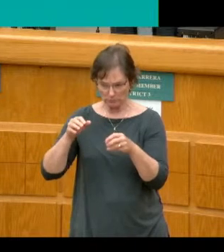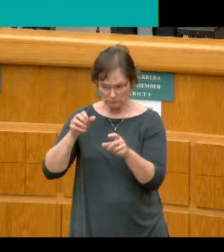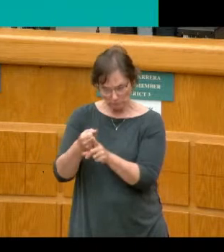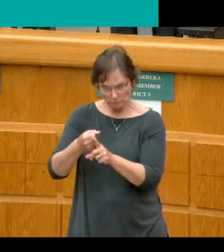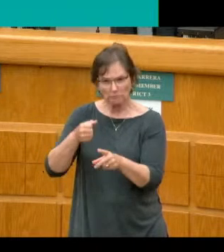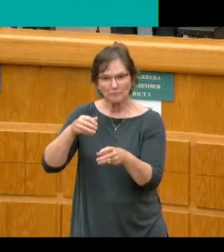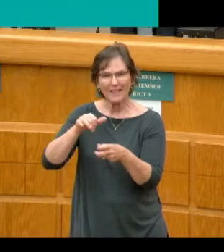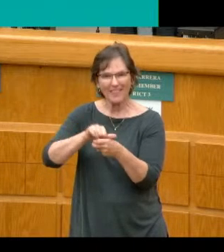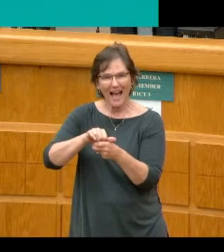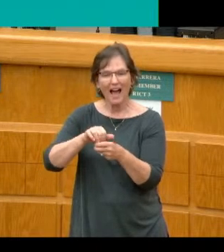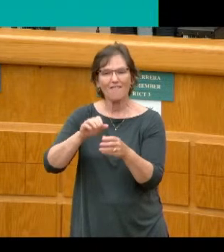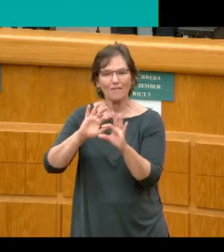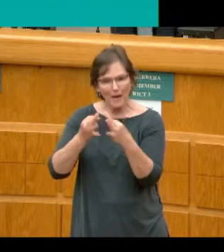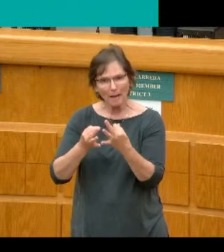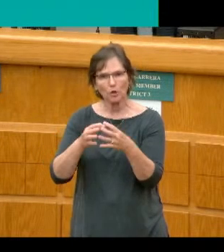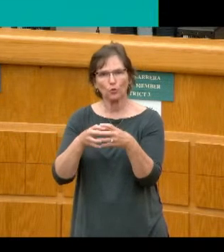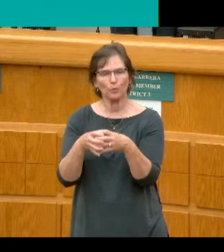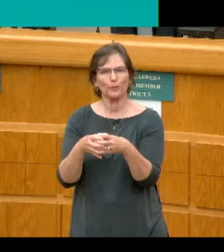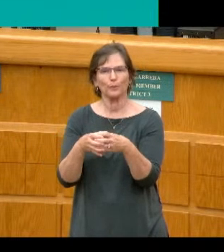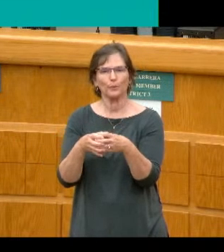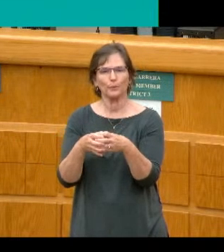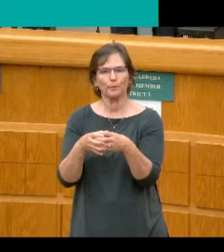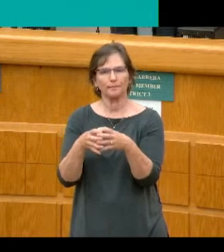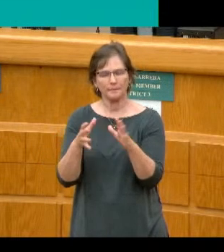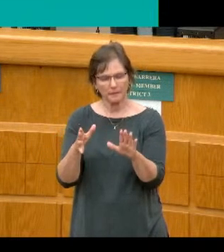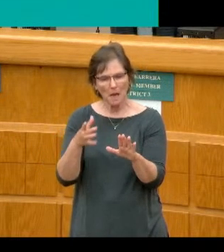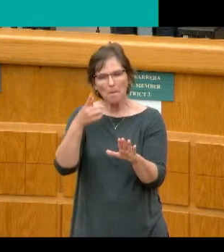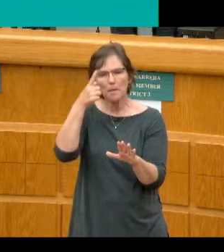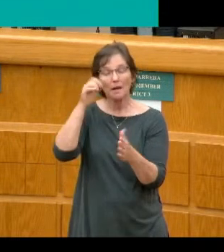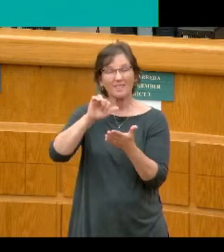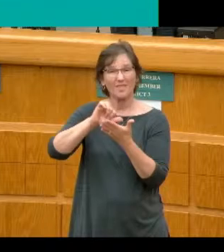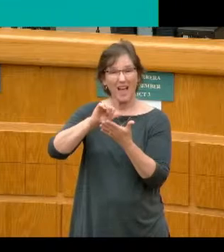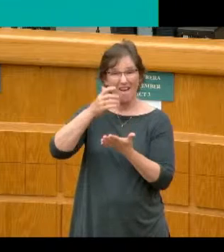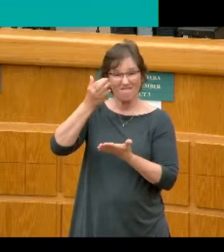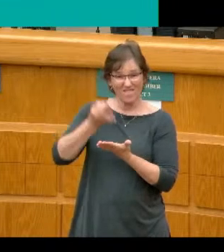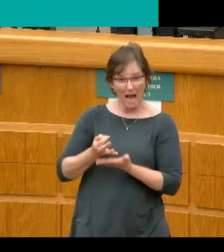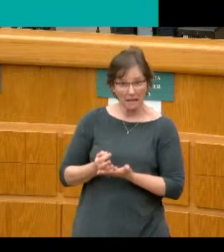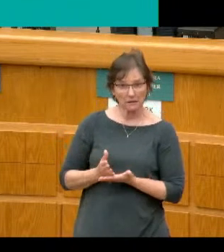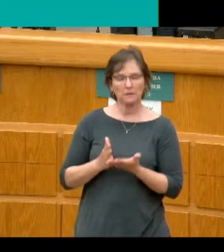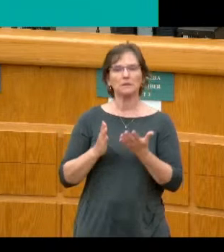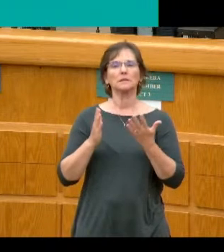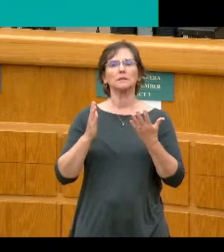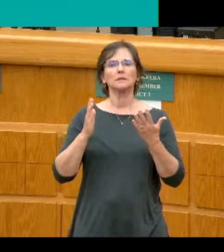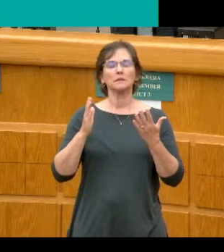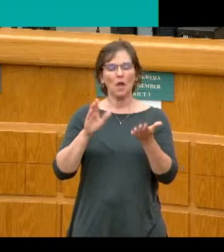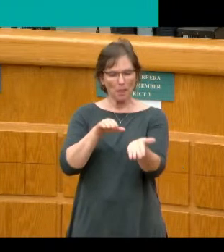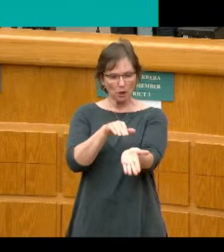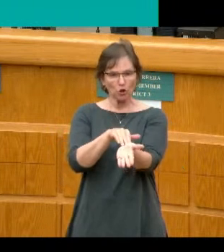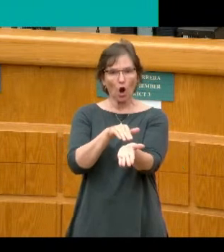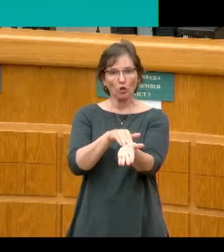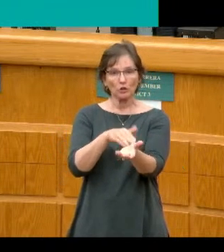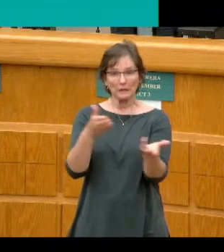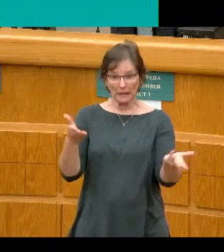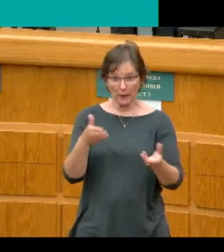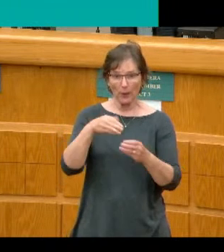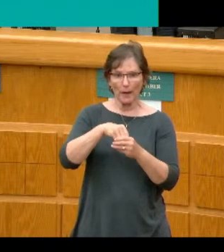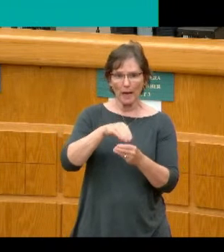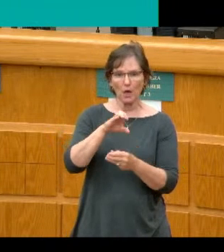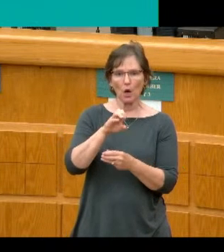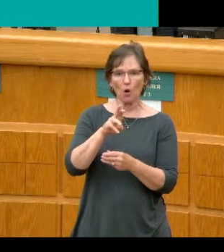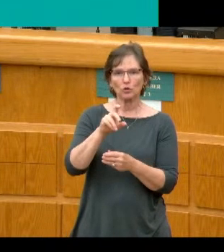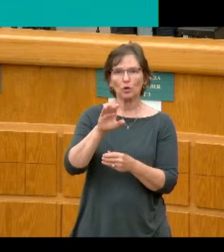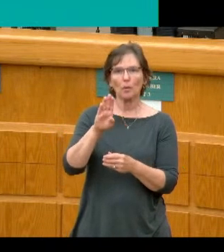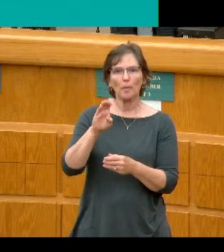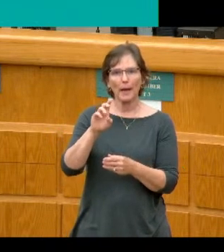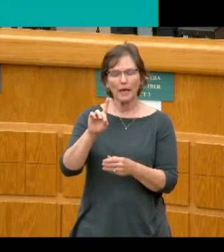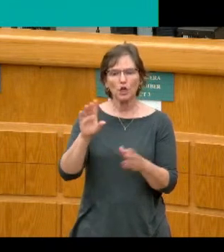In fact, some family gatherings have been reported wherein multiple persons contracted the virus and some of them